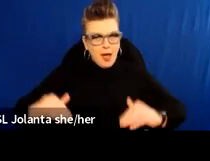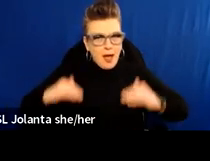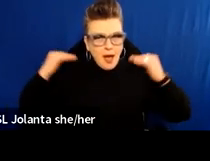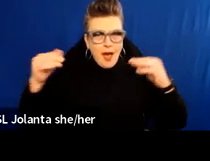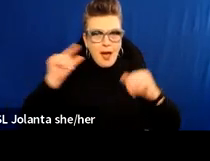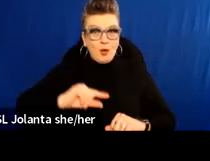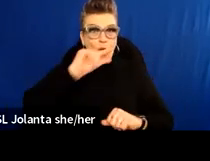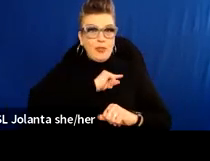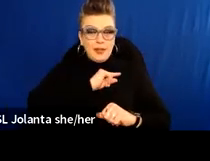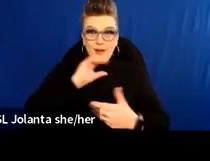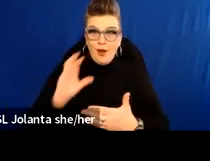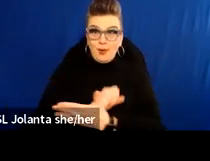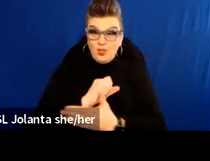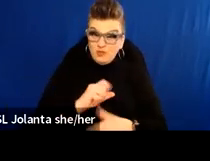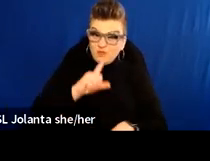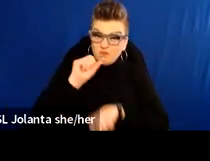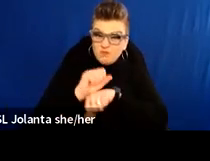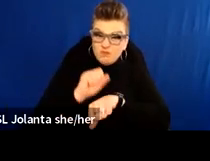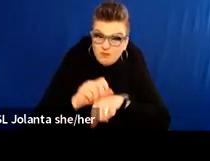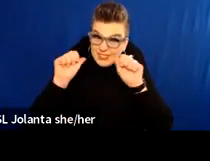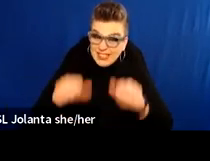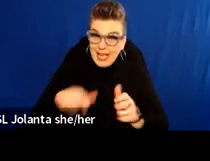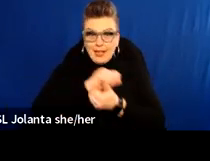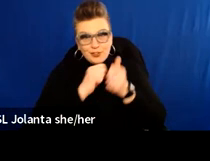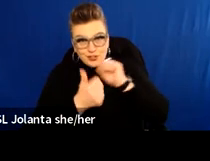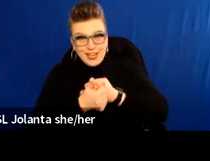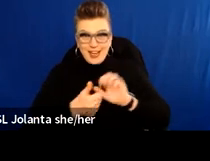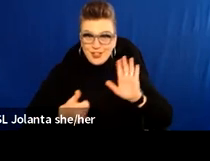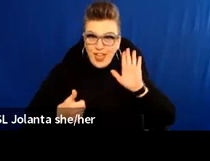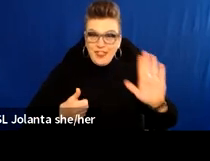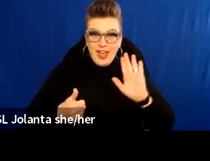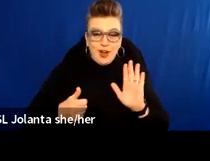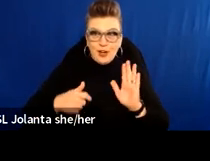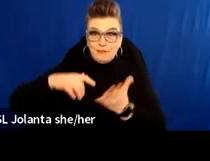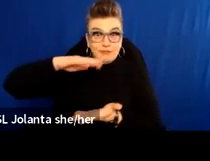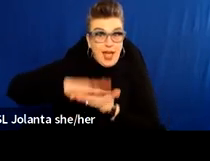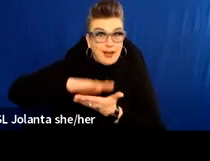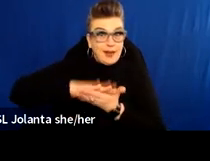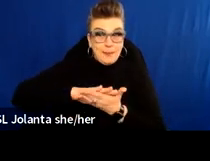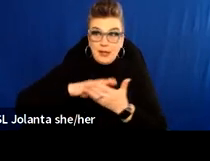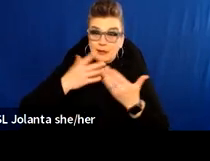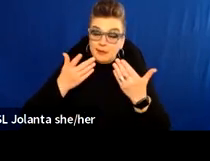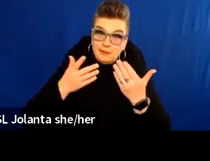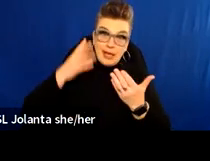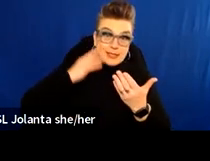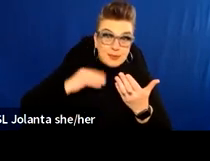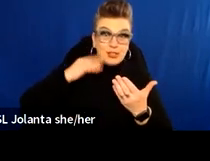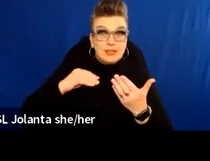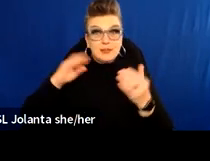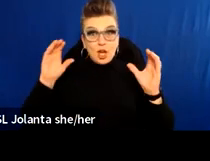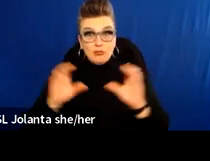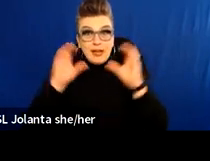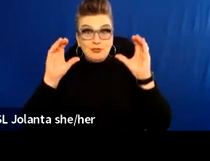game-changing for their academic in academic credentials and academic career next slide